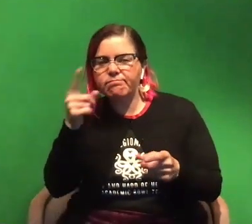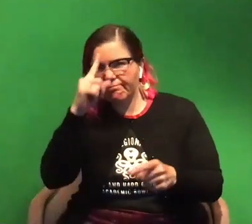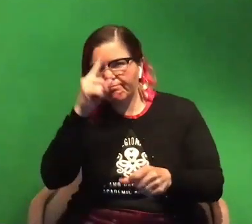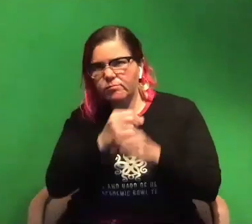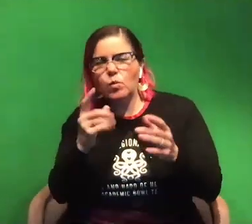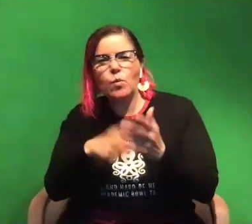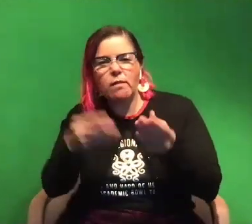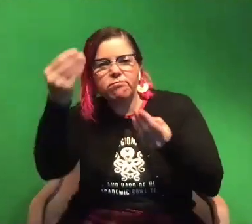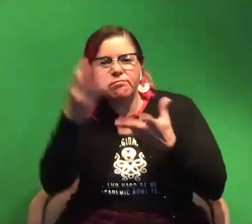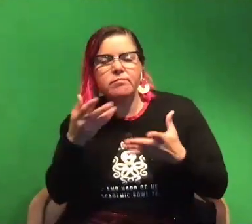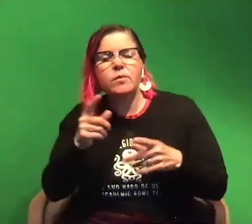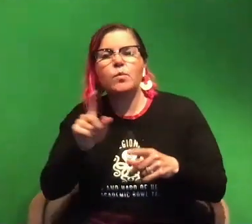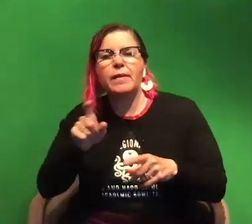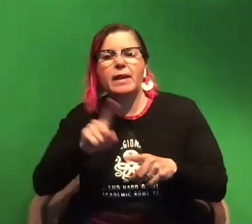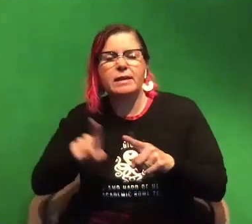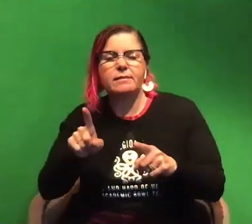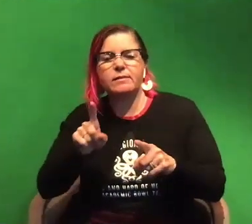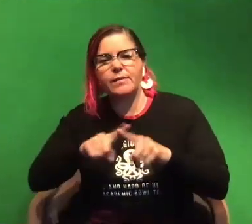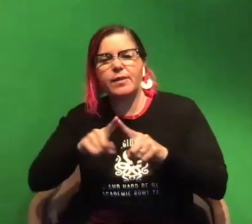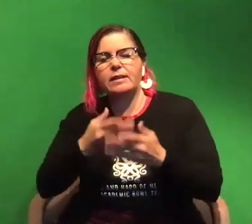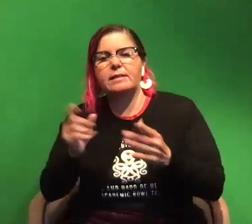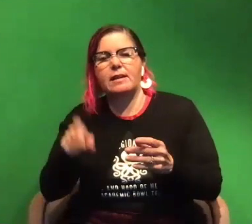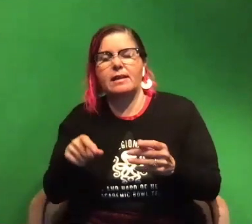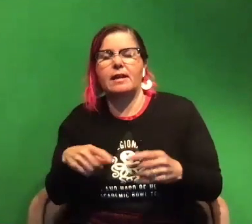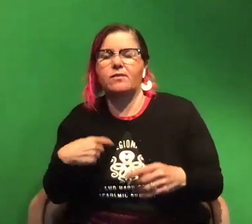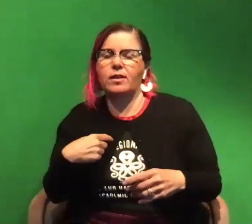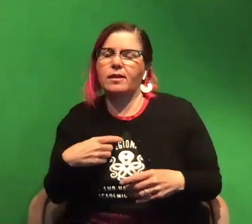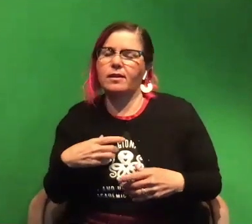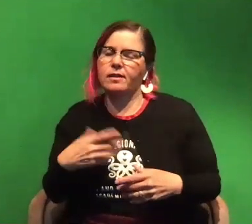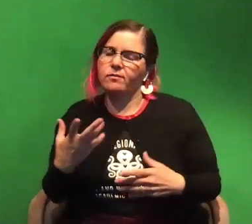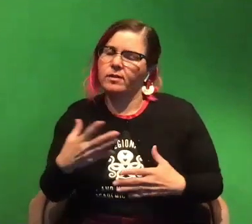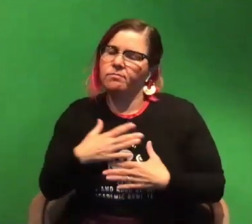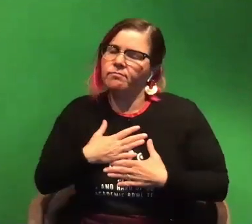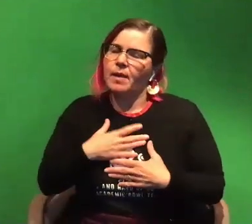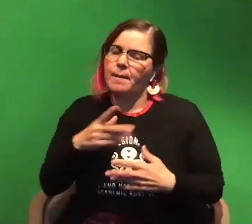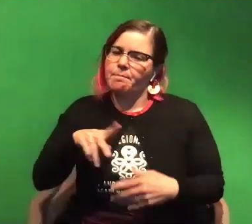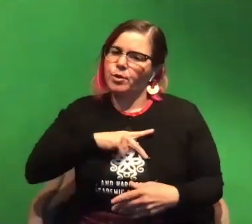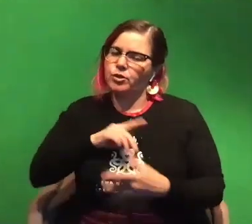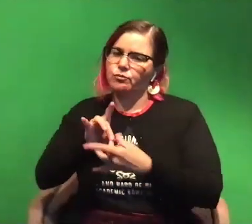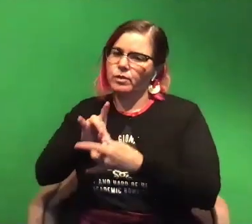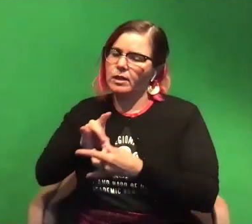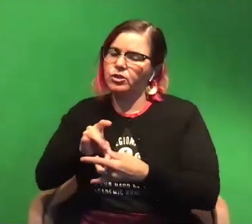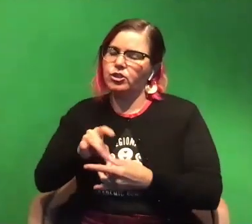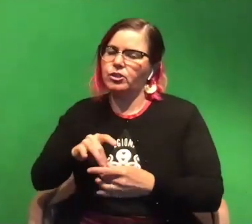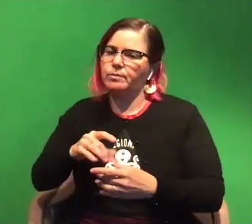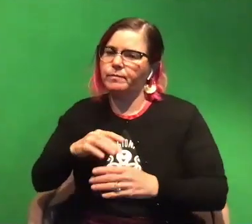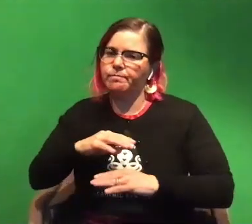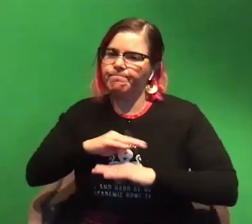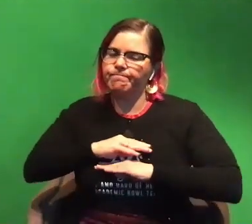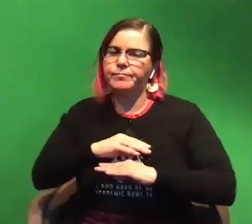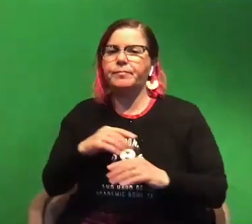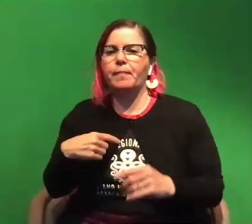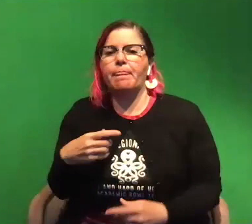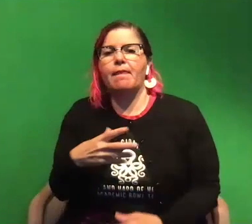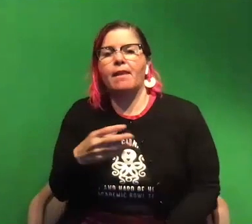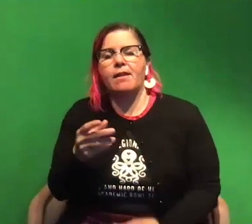through the different stages of their life, which is very rewarding to kind of have that personal relationship with these cephalopods and understand what